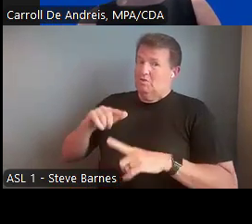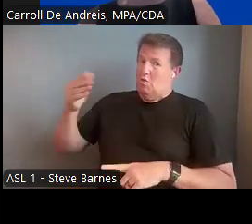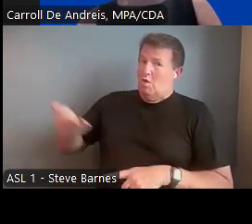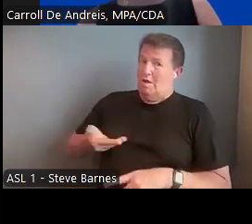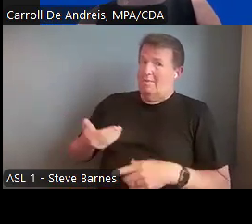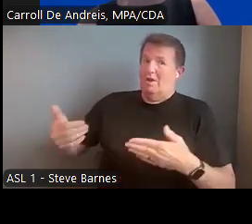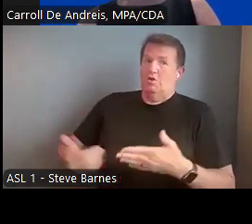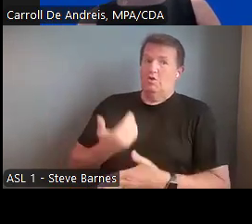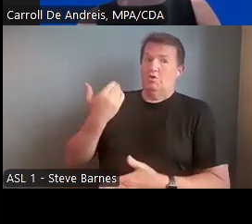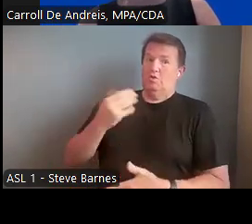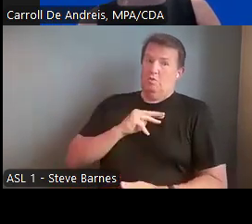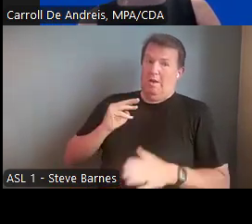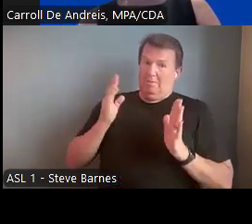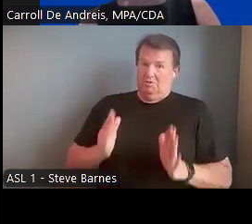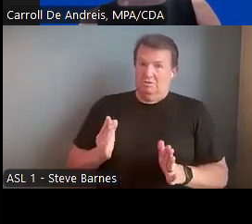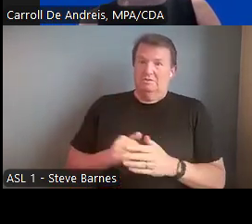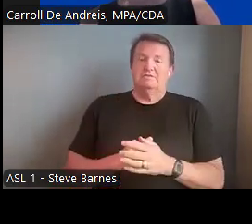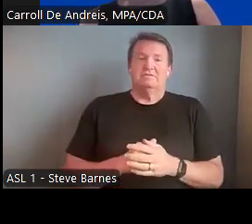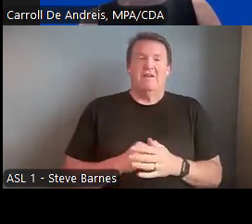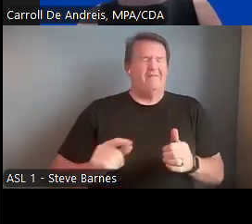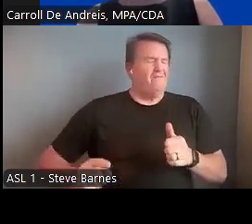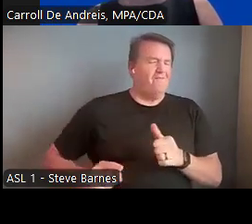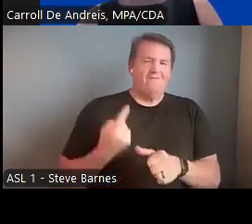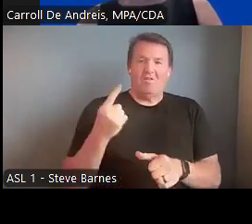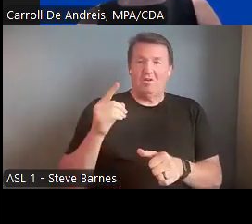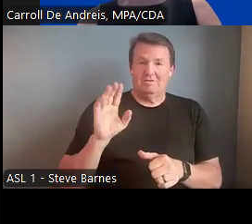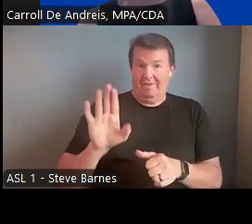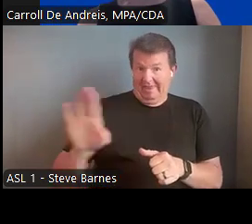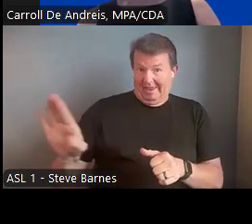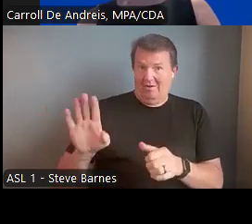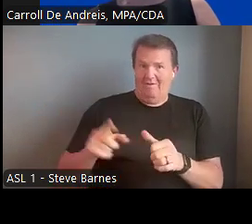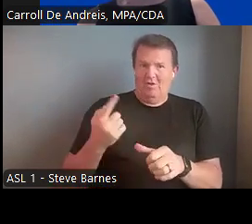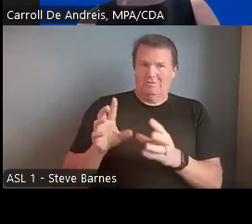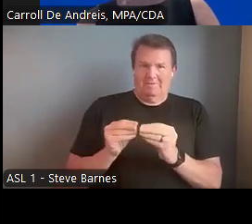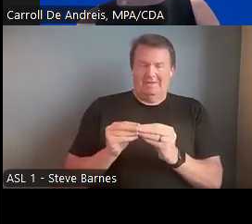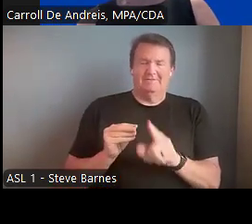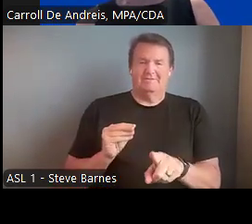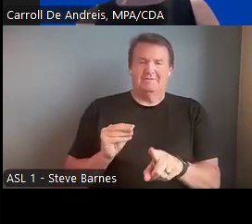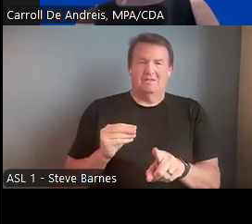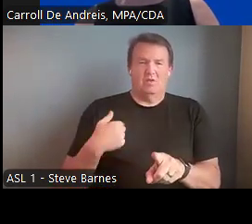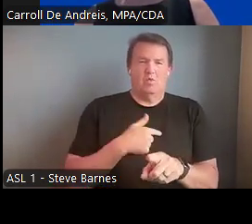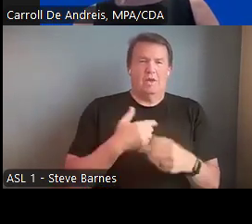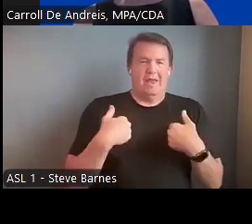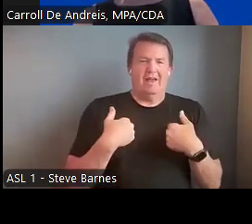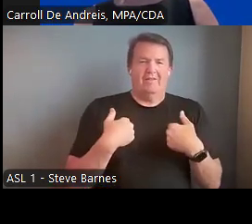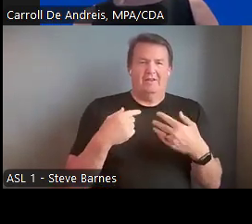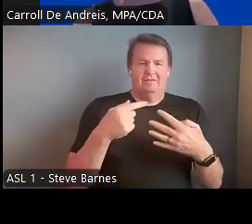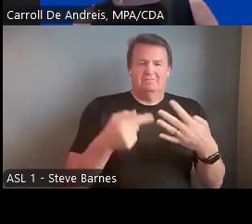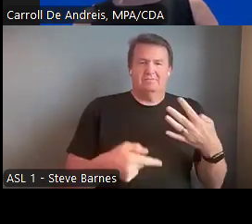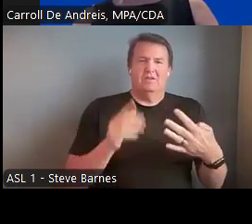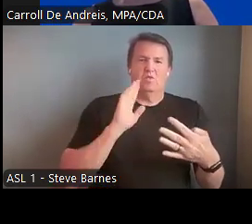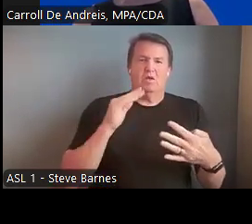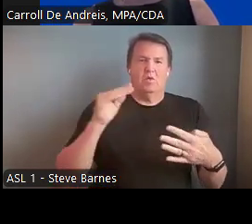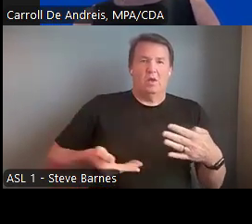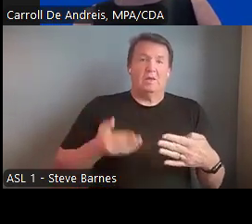new members that this is their first meeting. We have a number of them and they will be welcomed. If we go to the next slide, we'll see